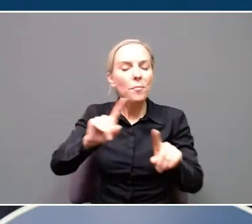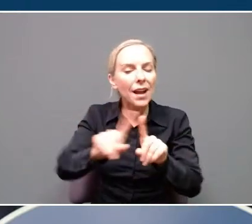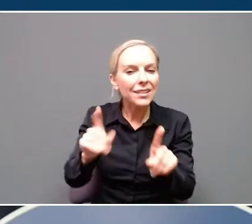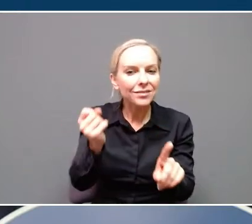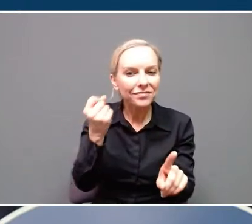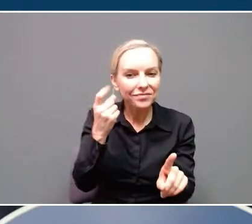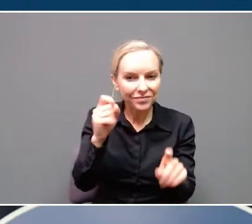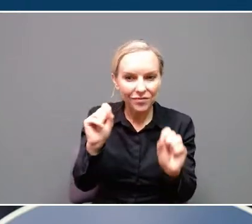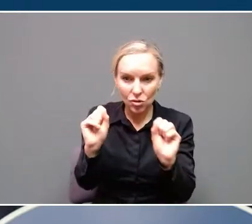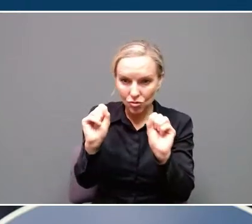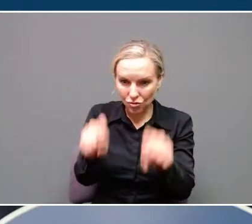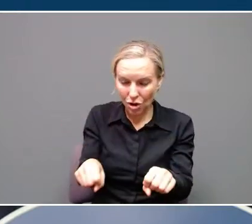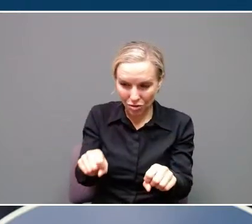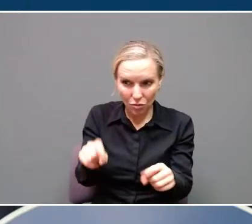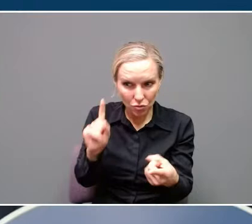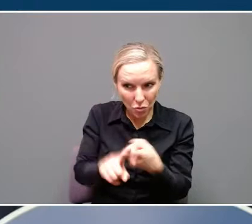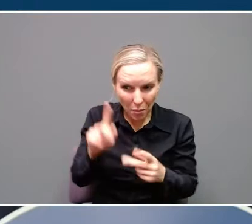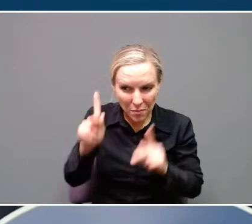it could have done to people